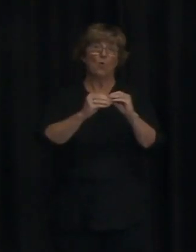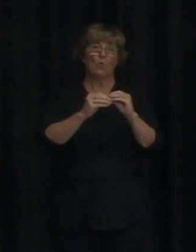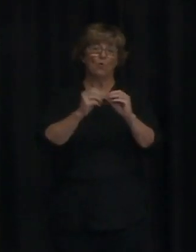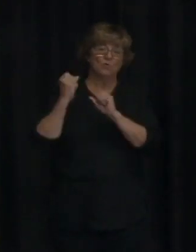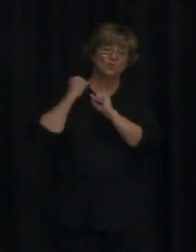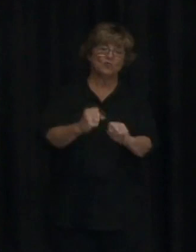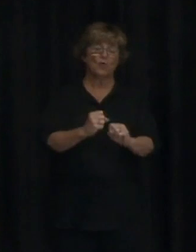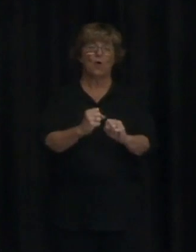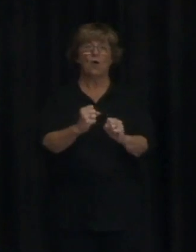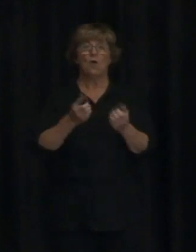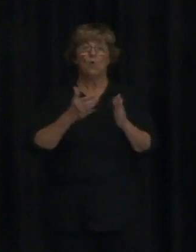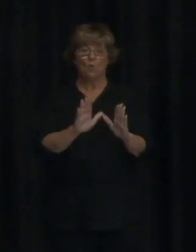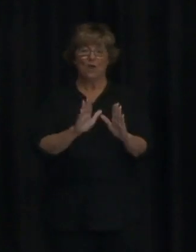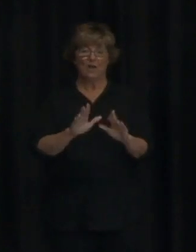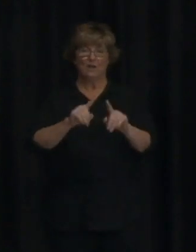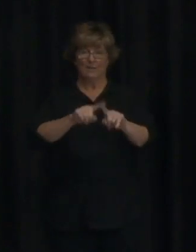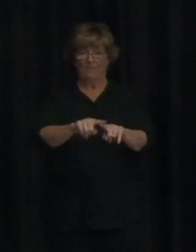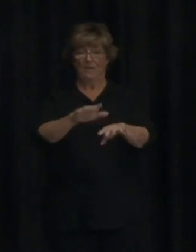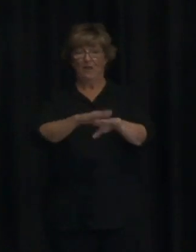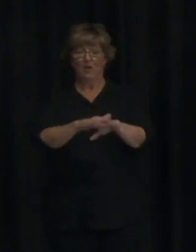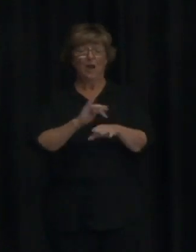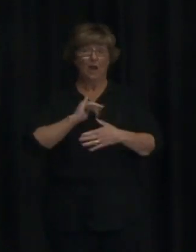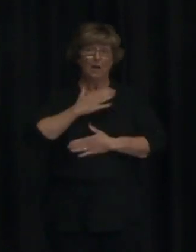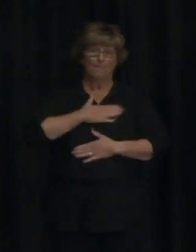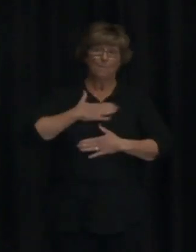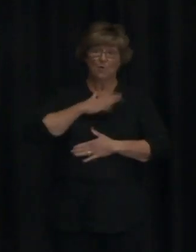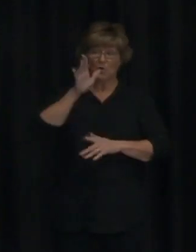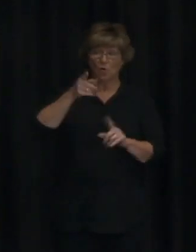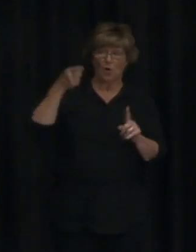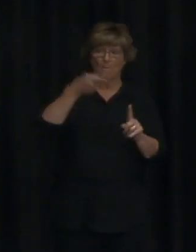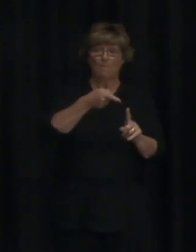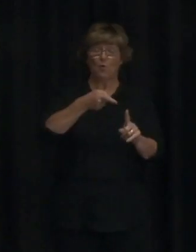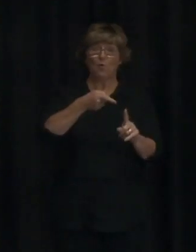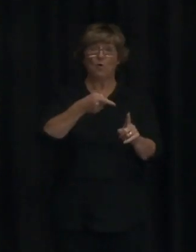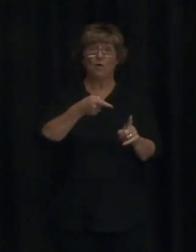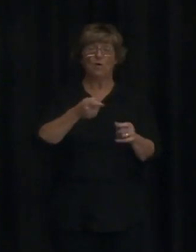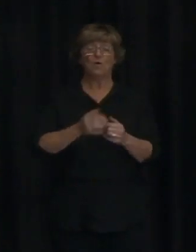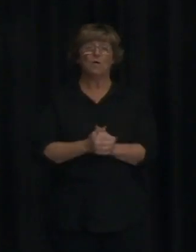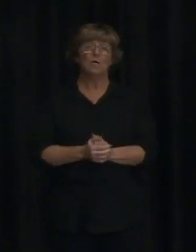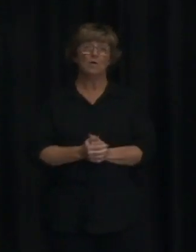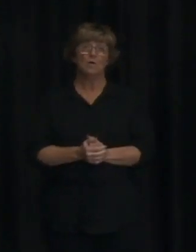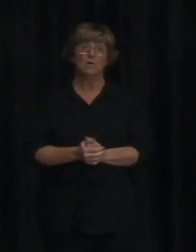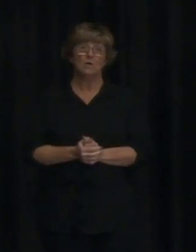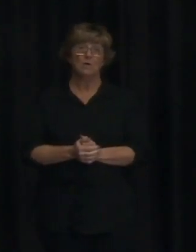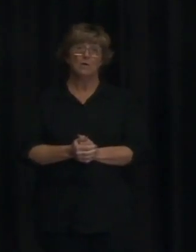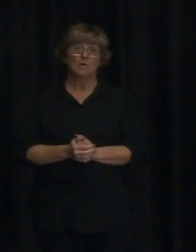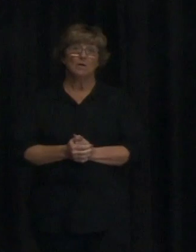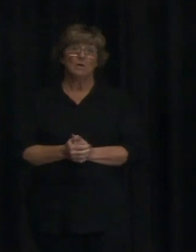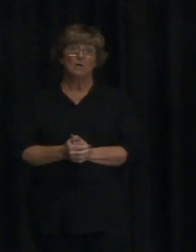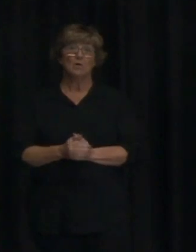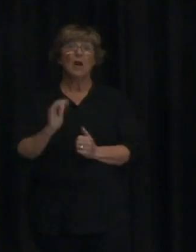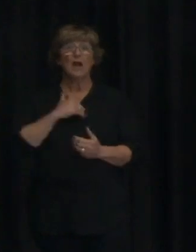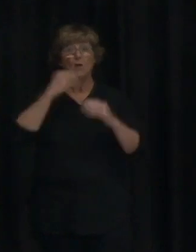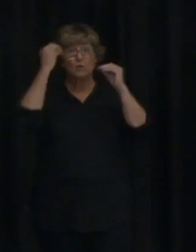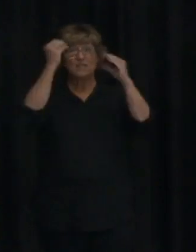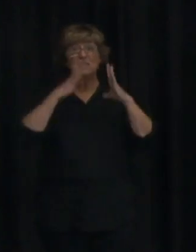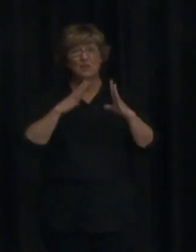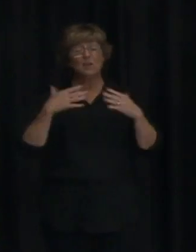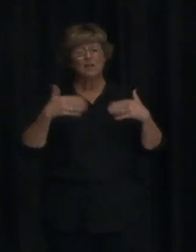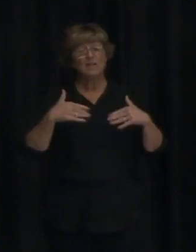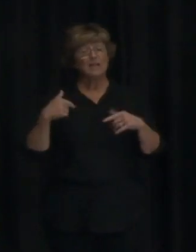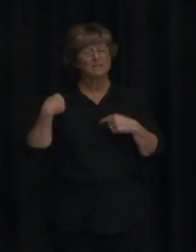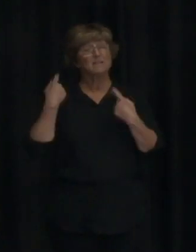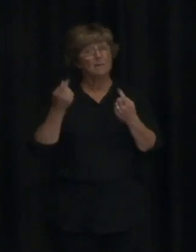robust way, depending on conditions. But I appreciate the point you made, and I'll just briefly comment on that, that our teachers have been